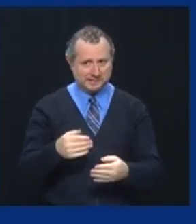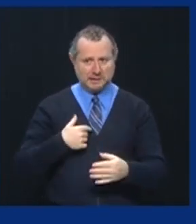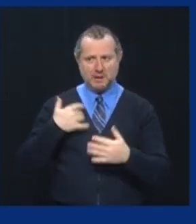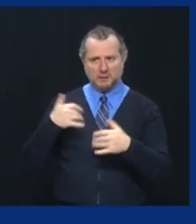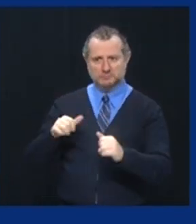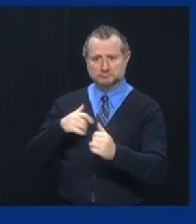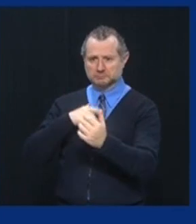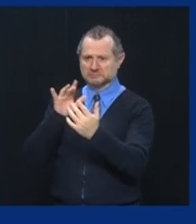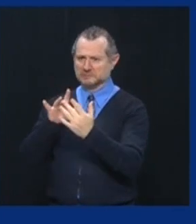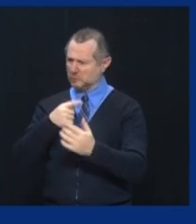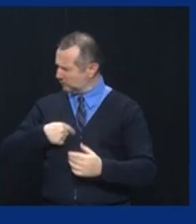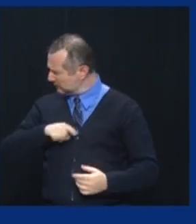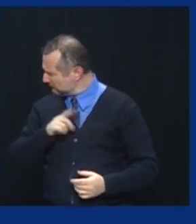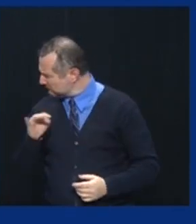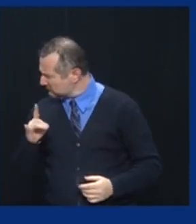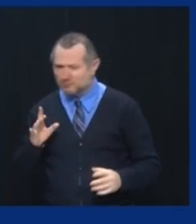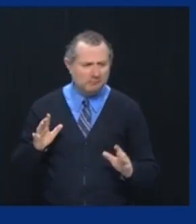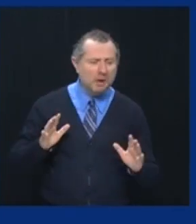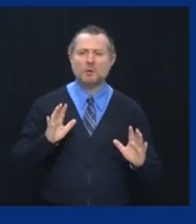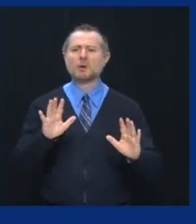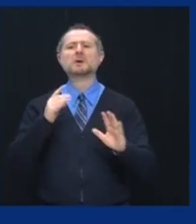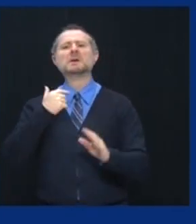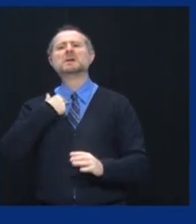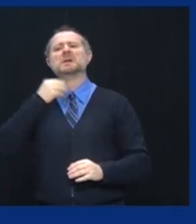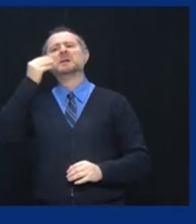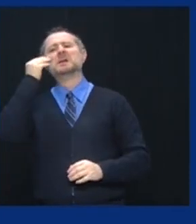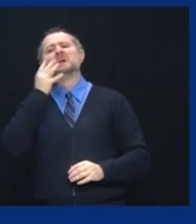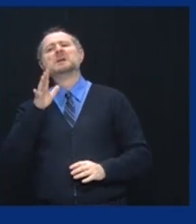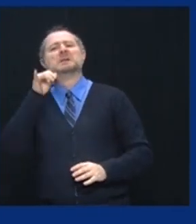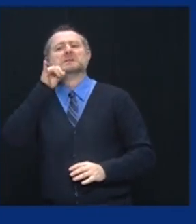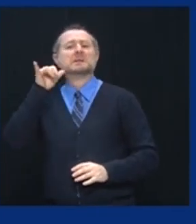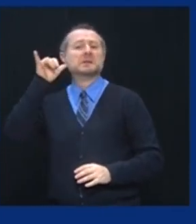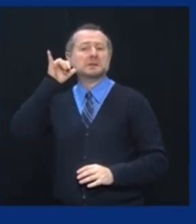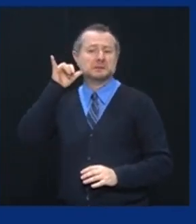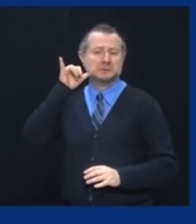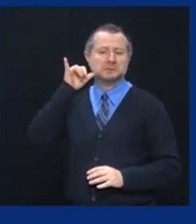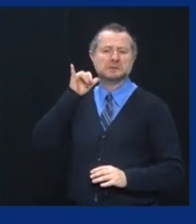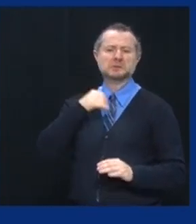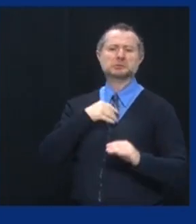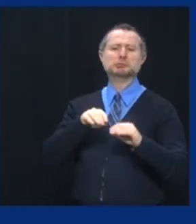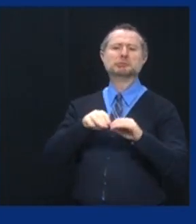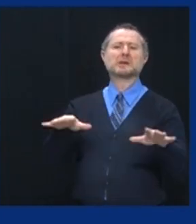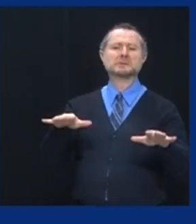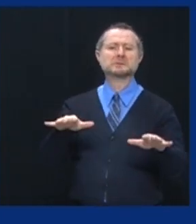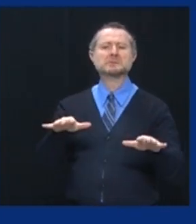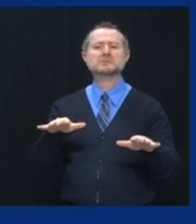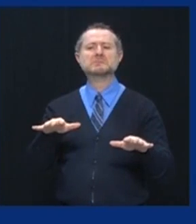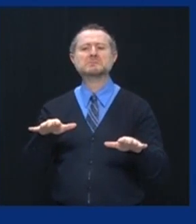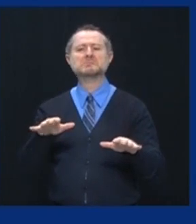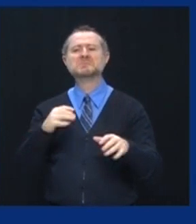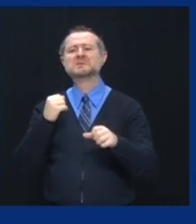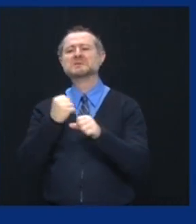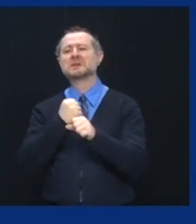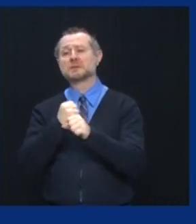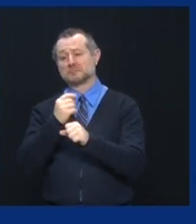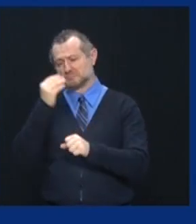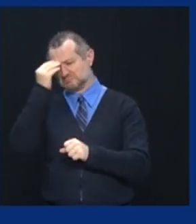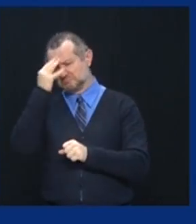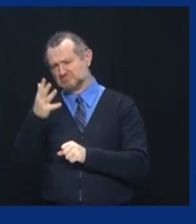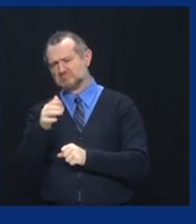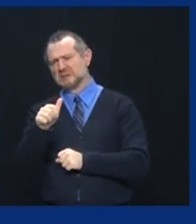it, I guess we considered it online. We released yesterday the 10 fastest and the